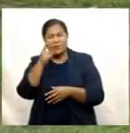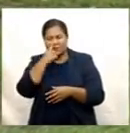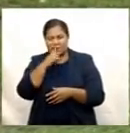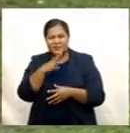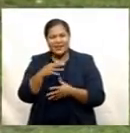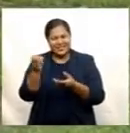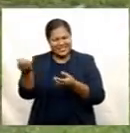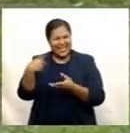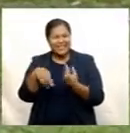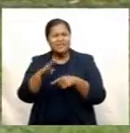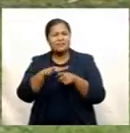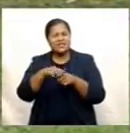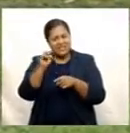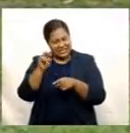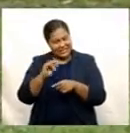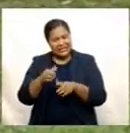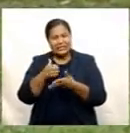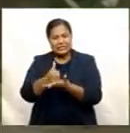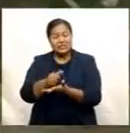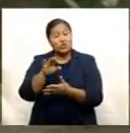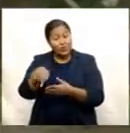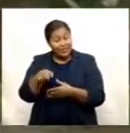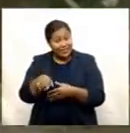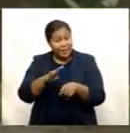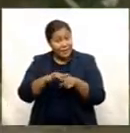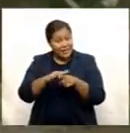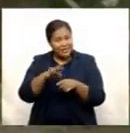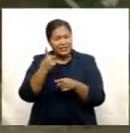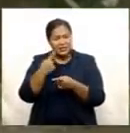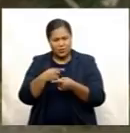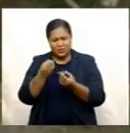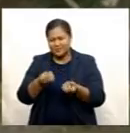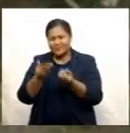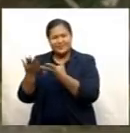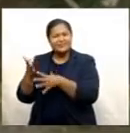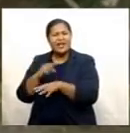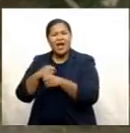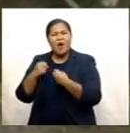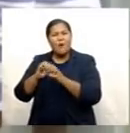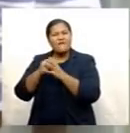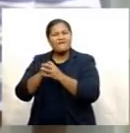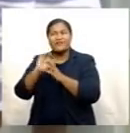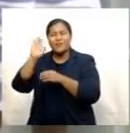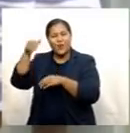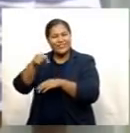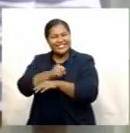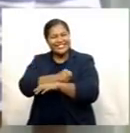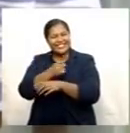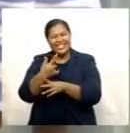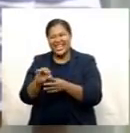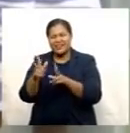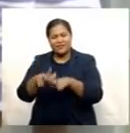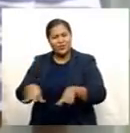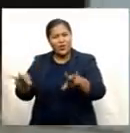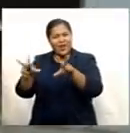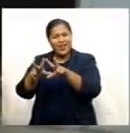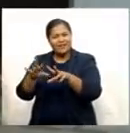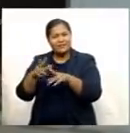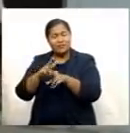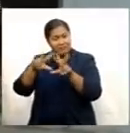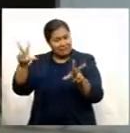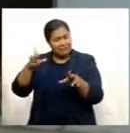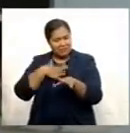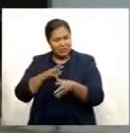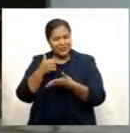need assistance. And then those messages we relay to our friends who are overseas and who are also in Vanuatu who want to assist.